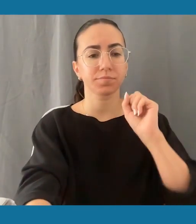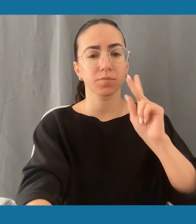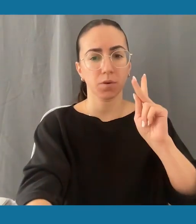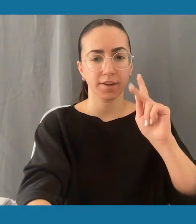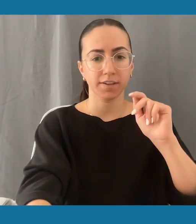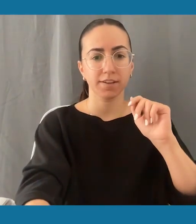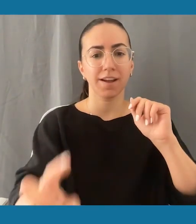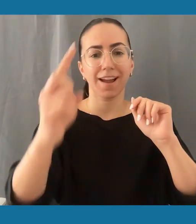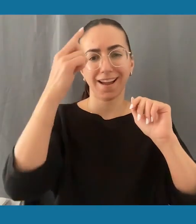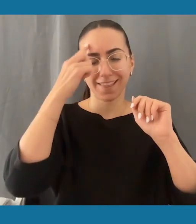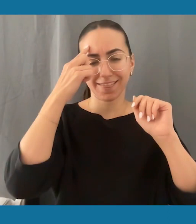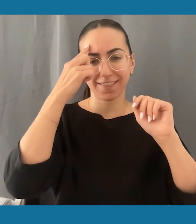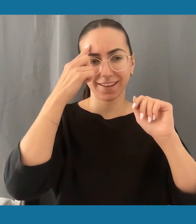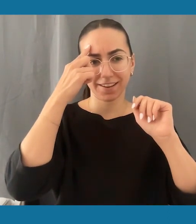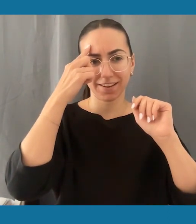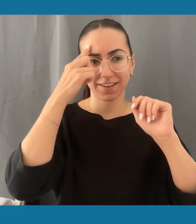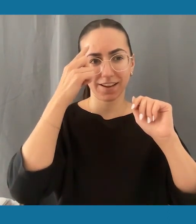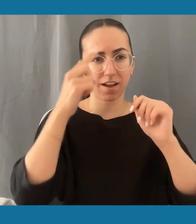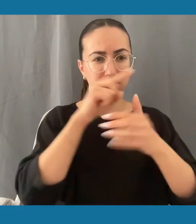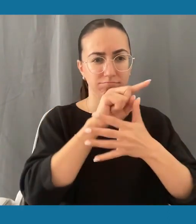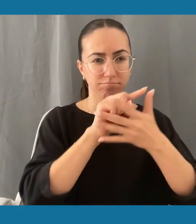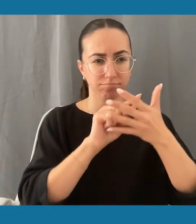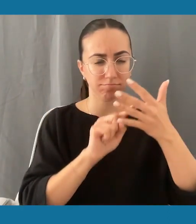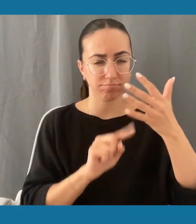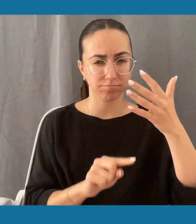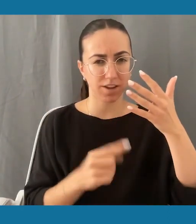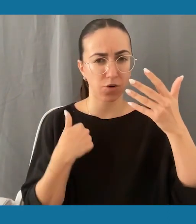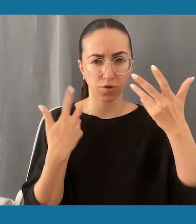Okay, so I think we went over all of